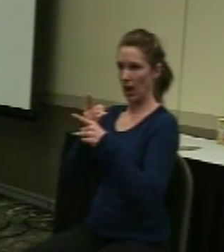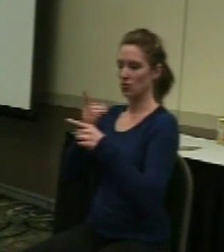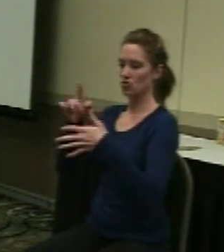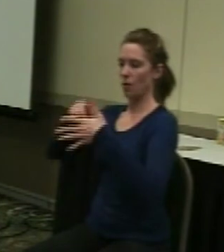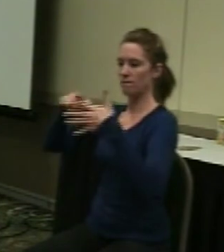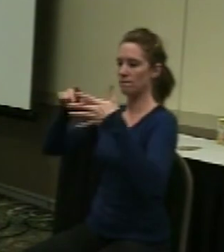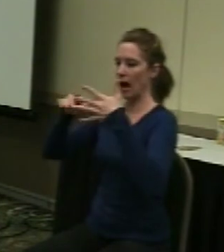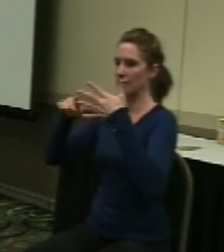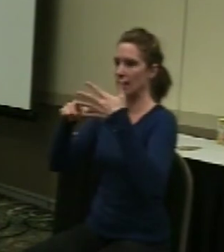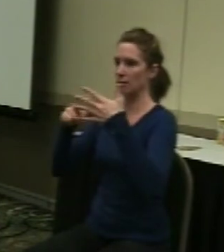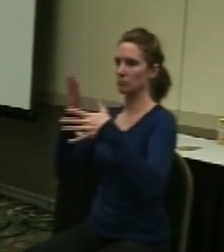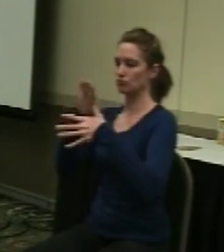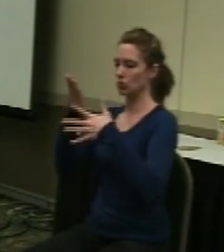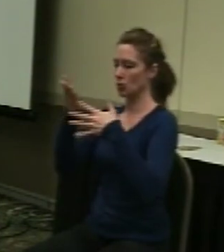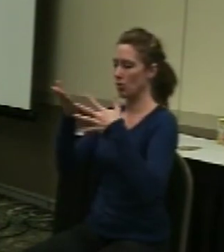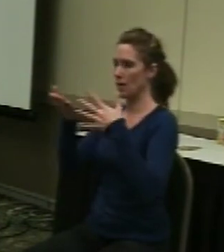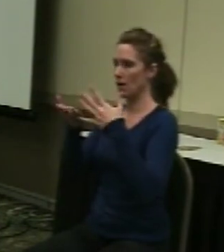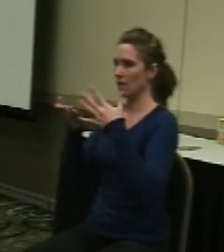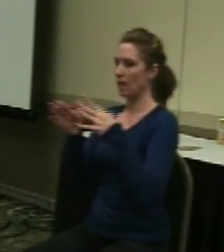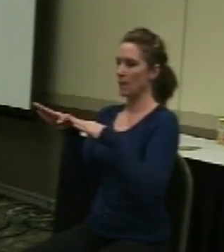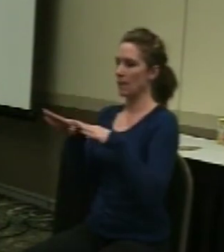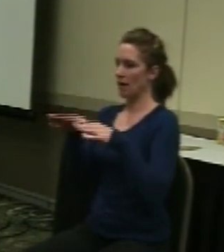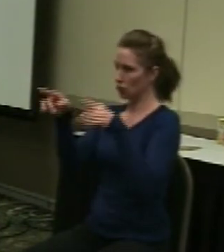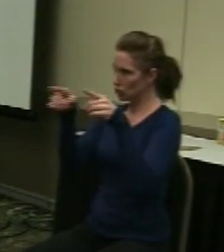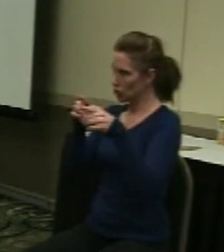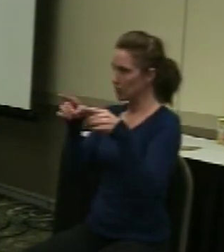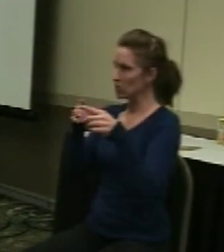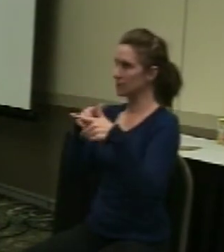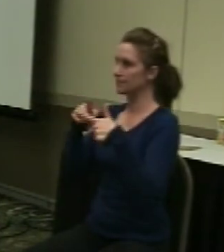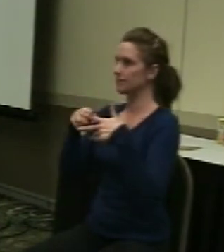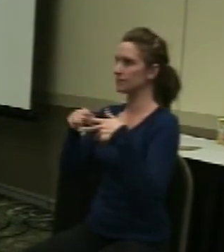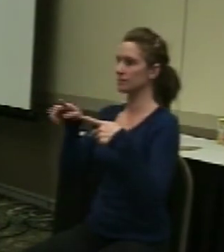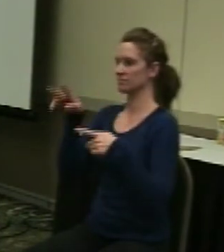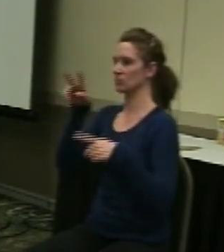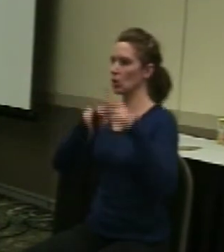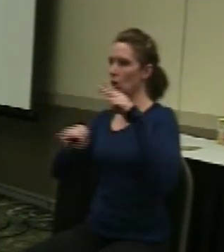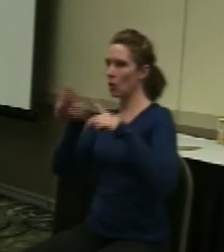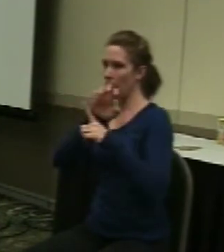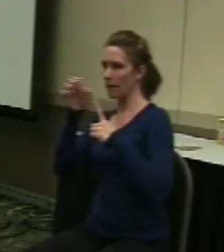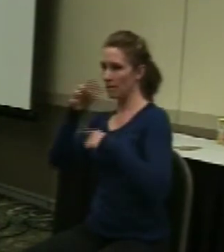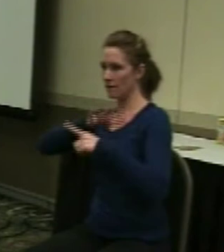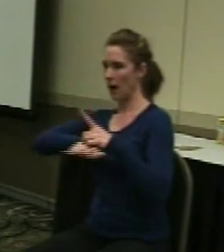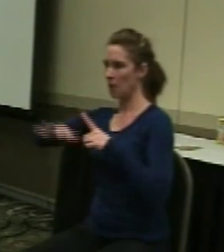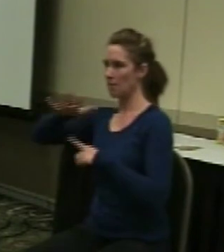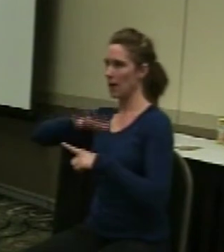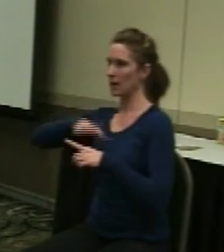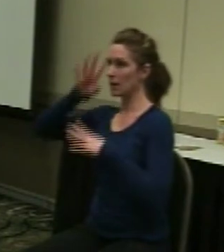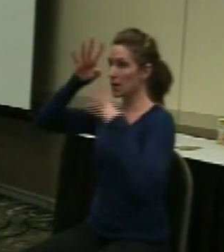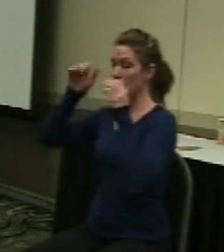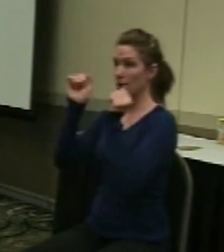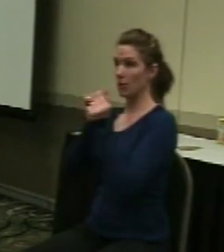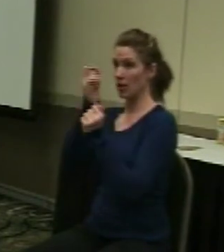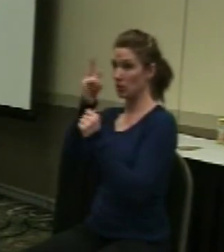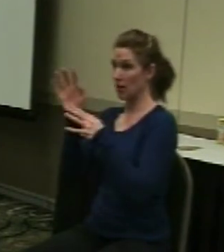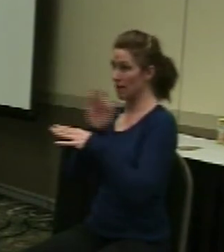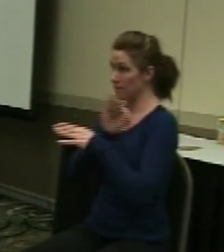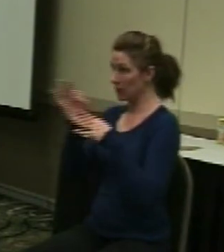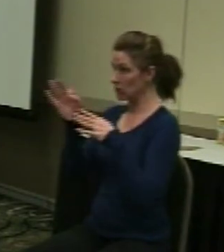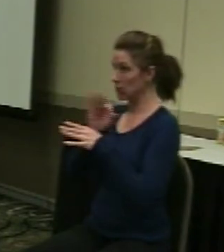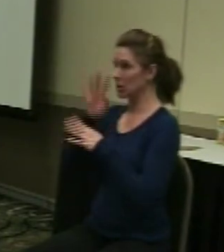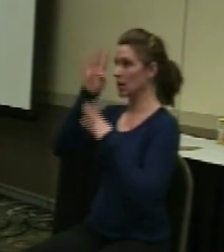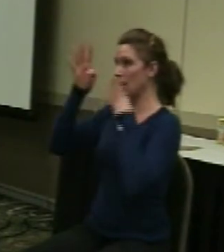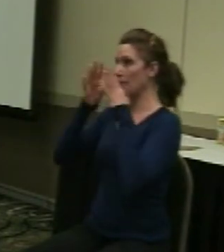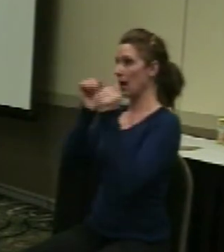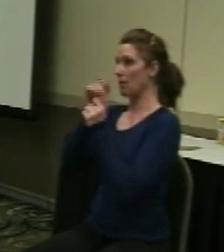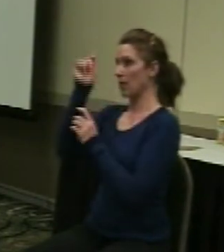steps. Okay, our behavioral description, looking around us at the environment, coming up with an understanding of the function, coming up with a